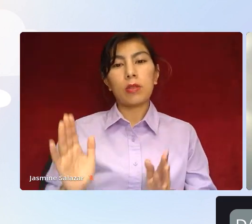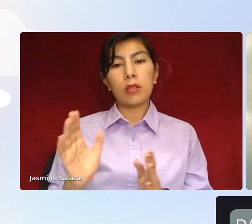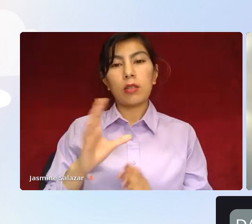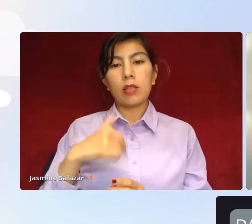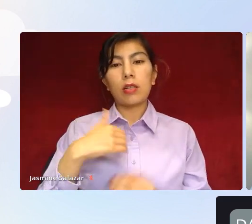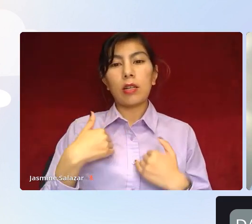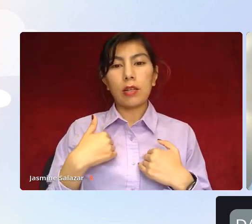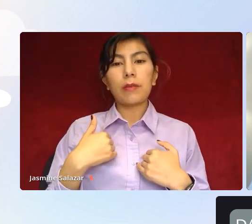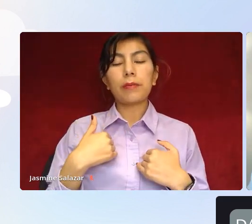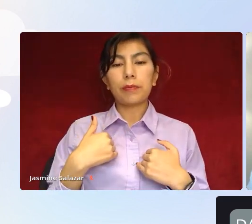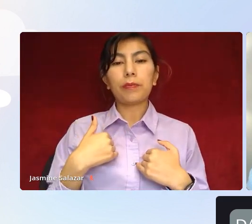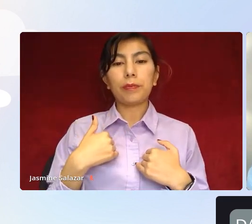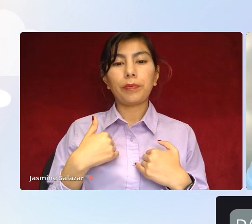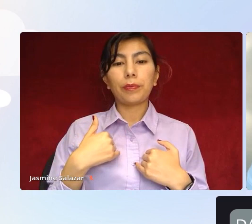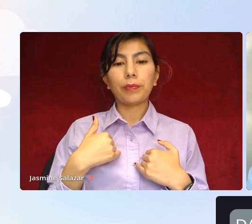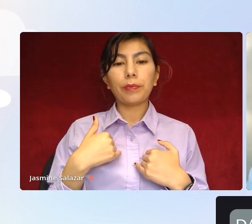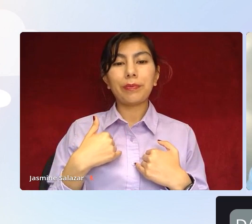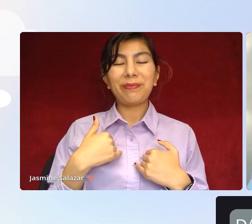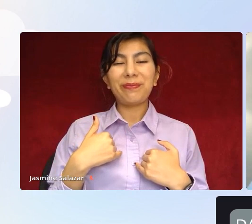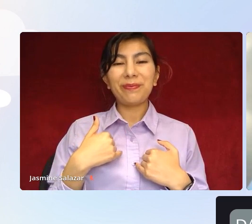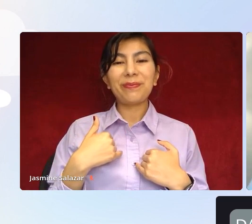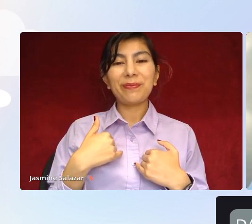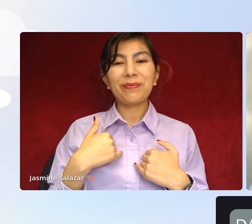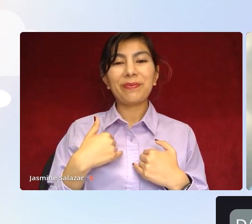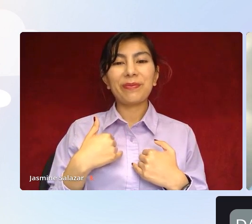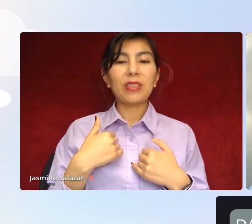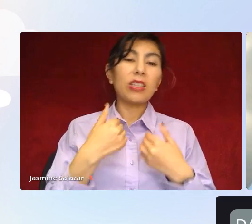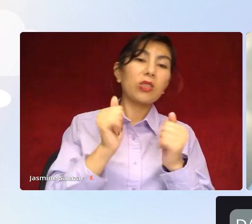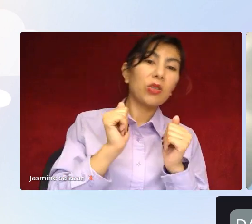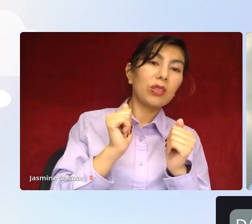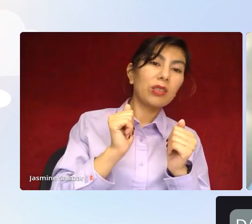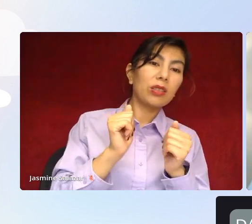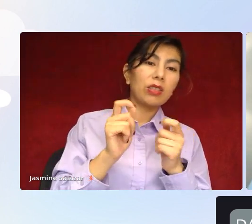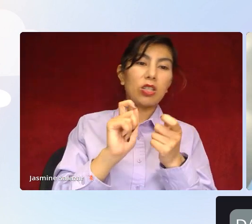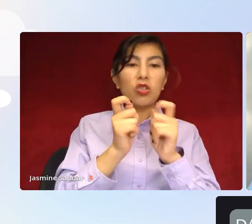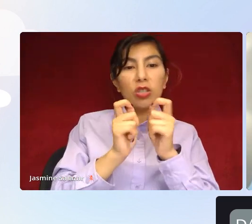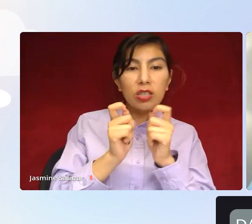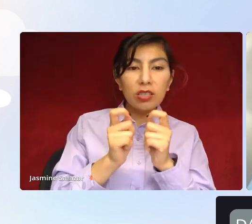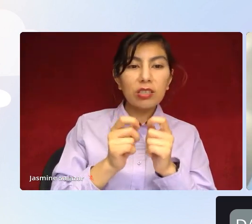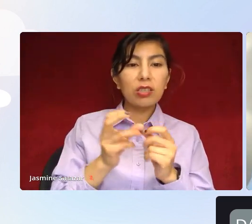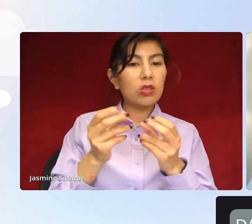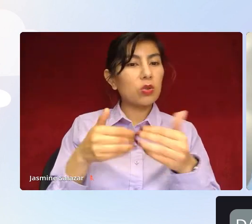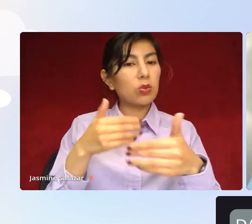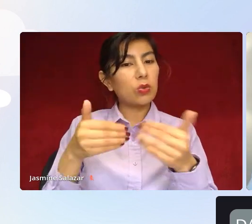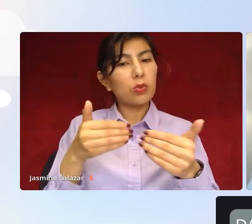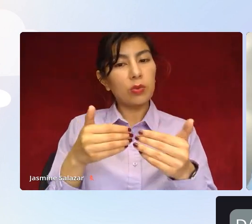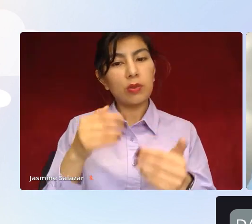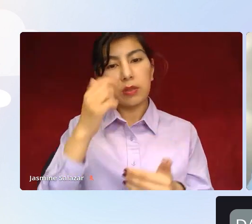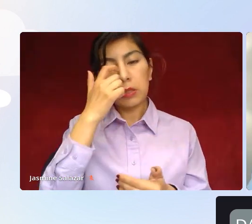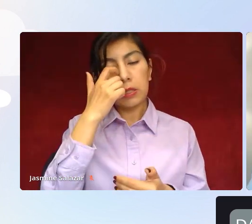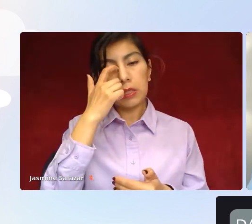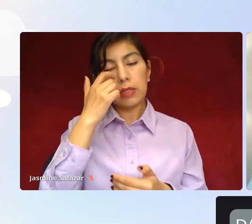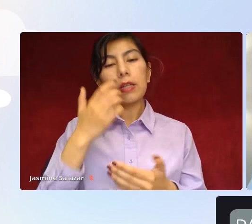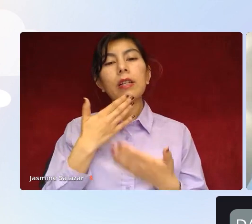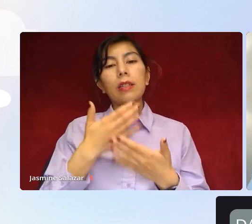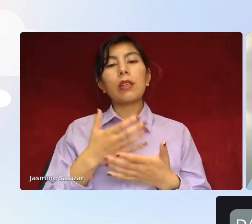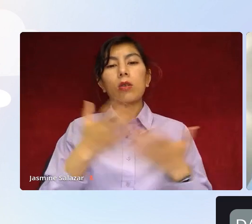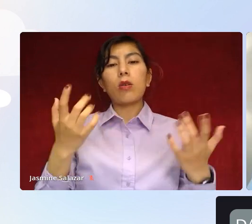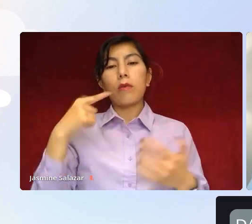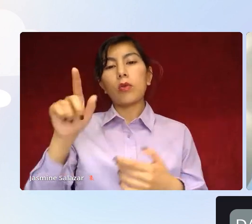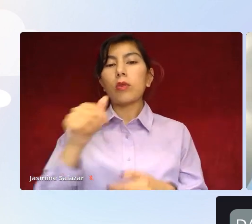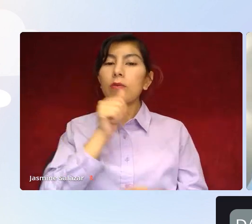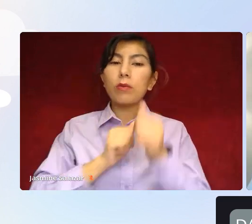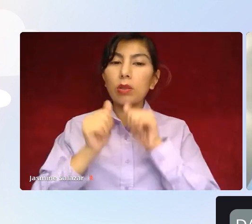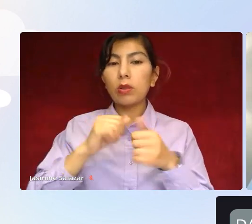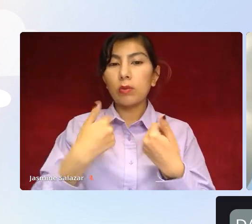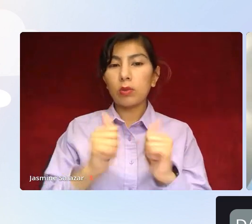am uh, trying to readjust really quickly. And thank you all for your patience as we